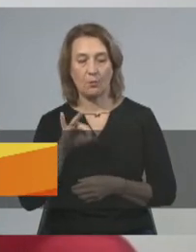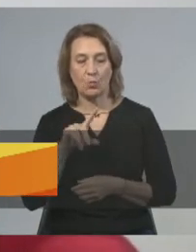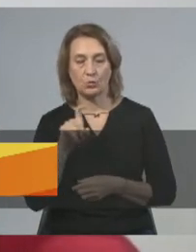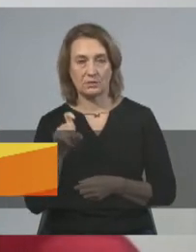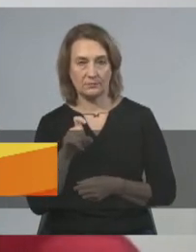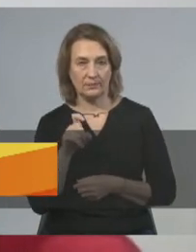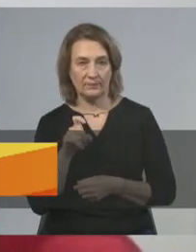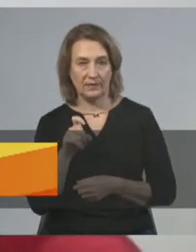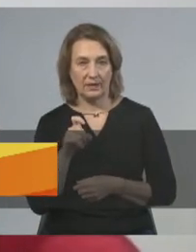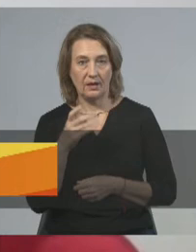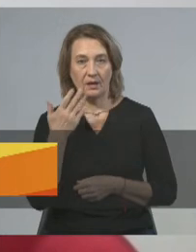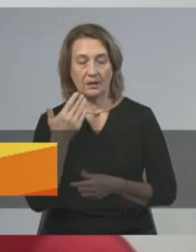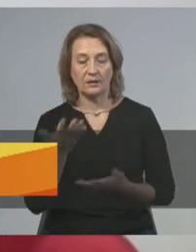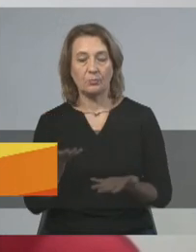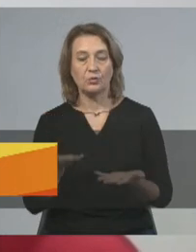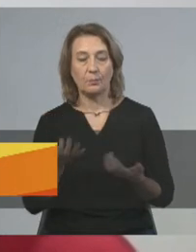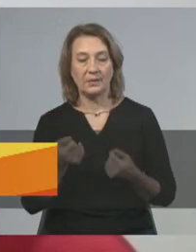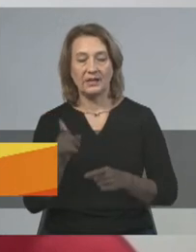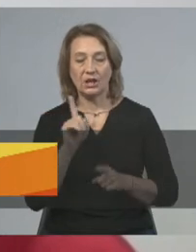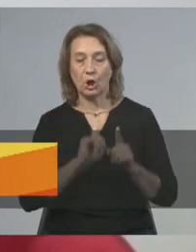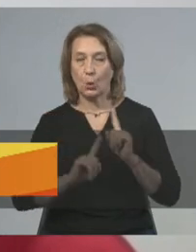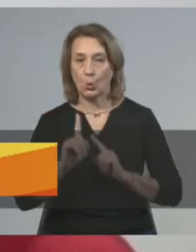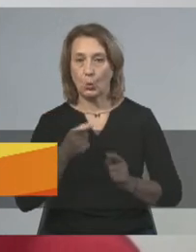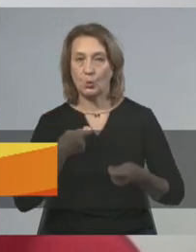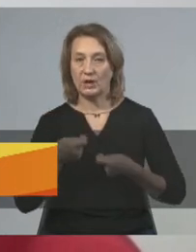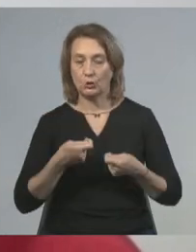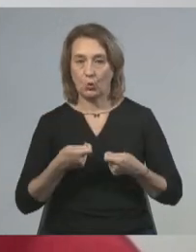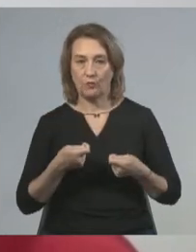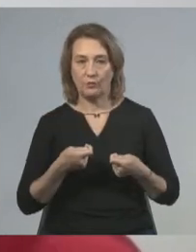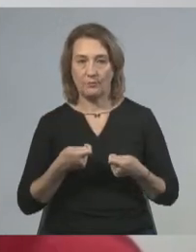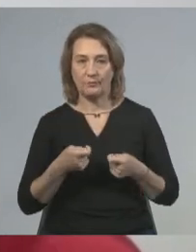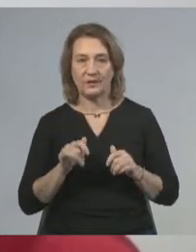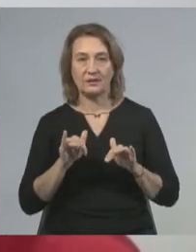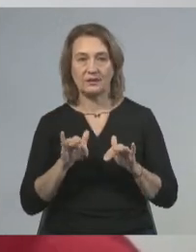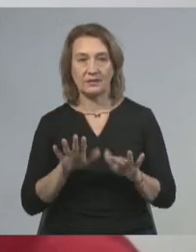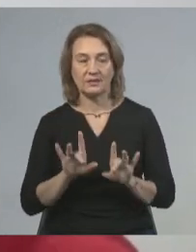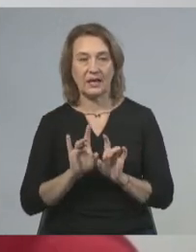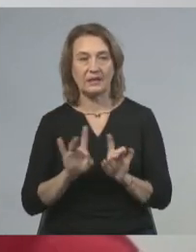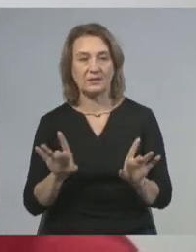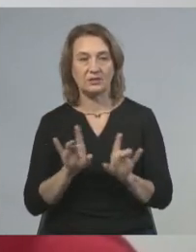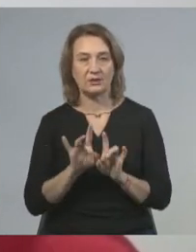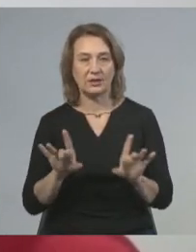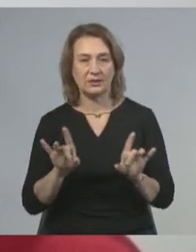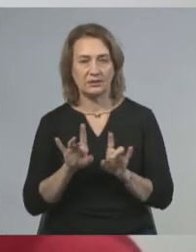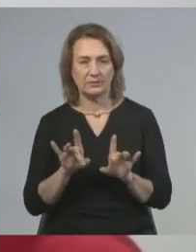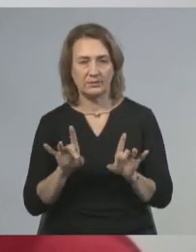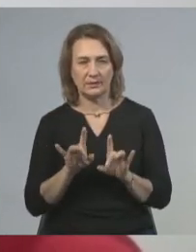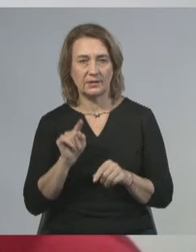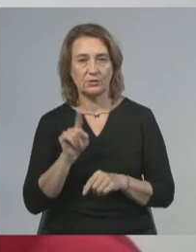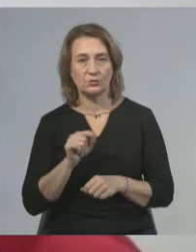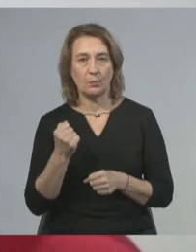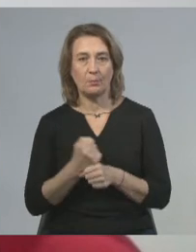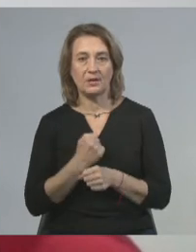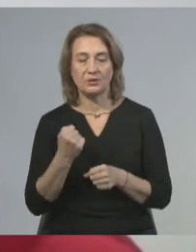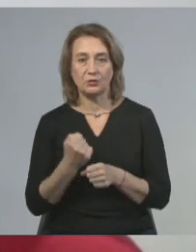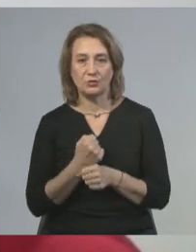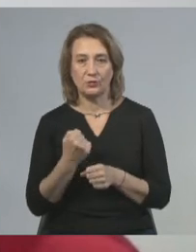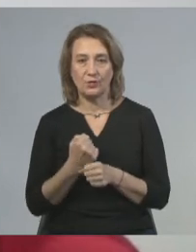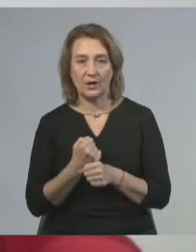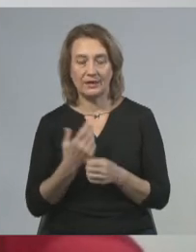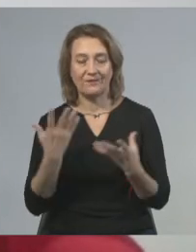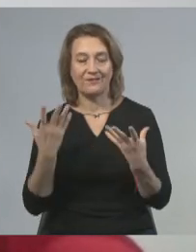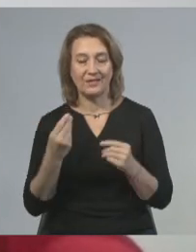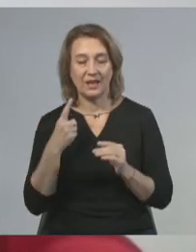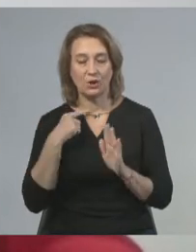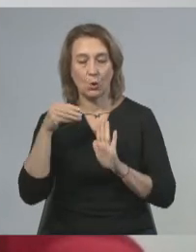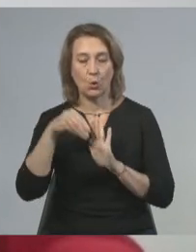ministry of health so when the government resolution is going to be adopted we're going to use it in our activity and it will apply